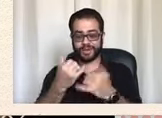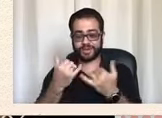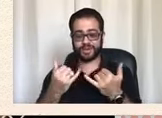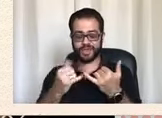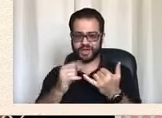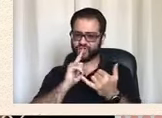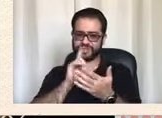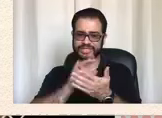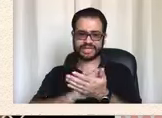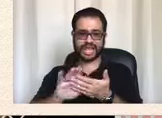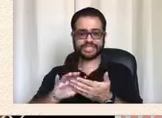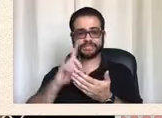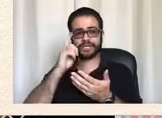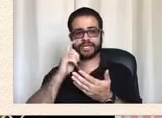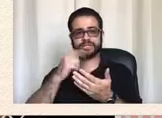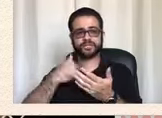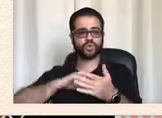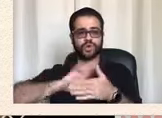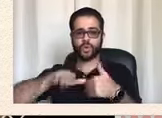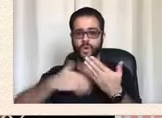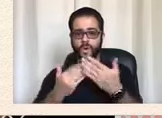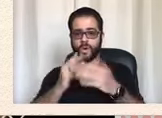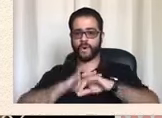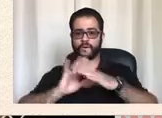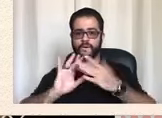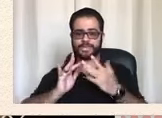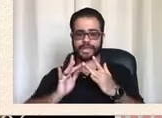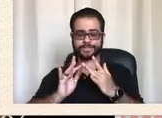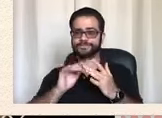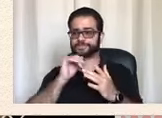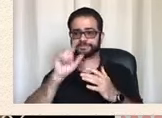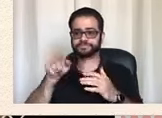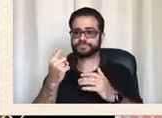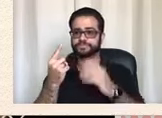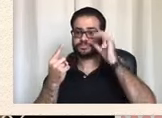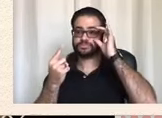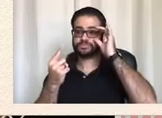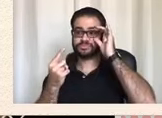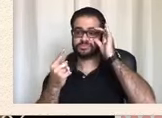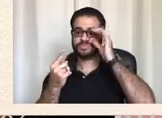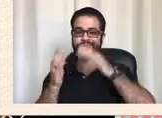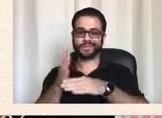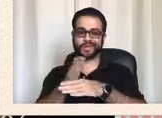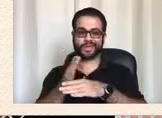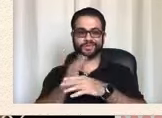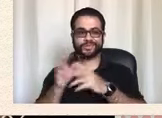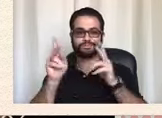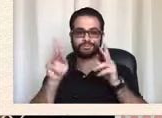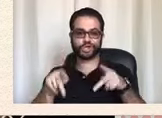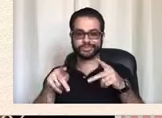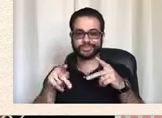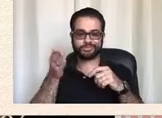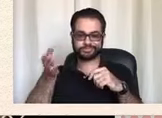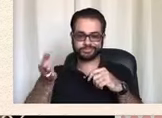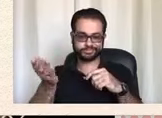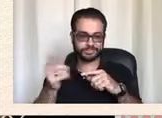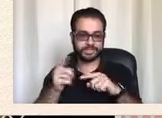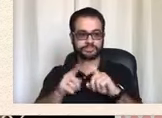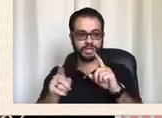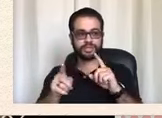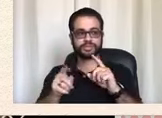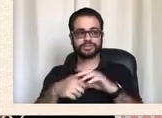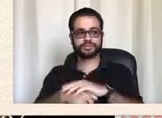that because we're all online, so it's not just, the average person out there, but it's like,